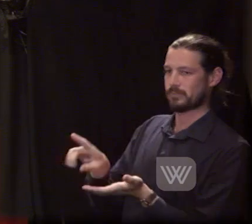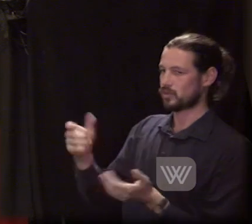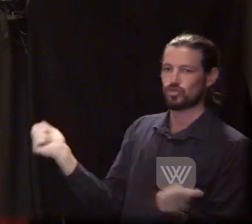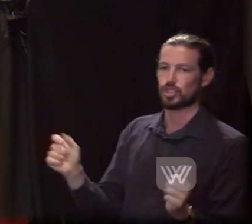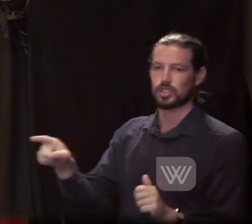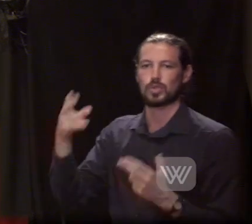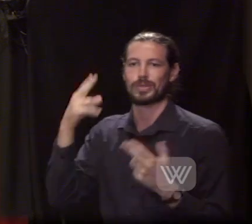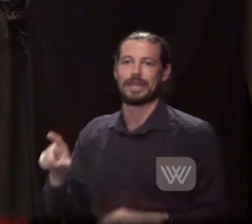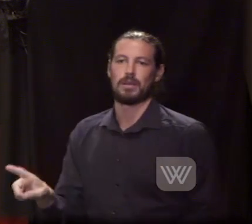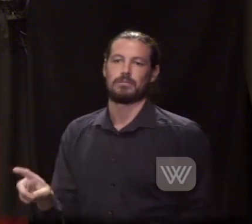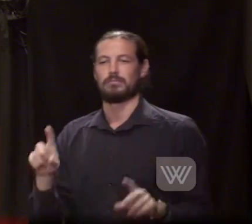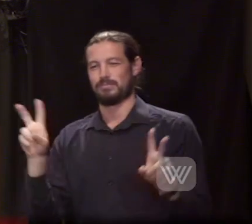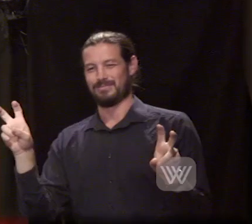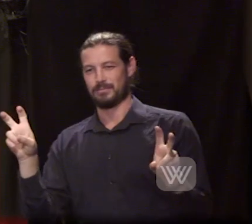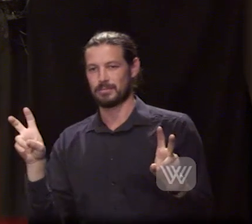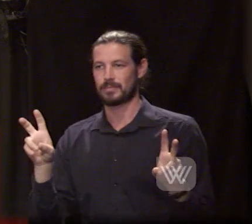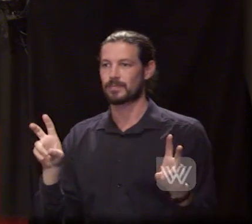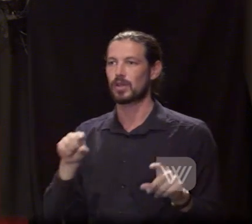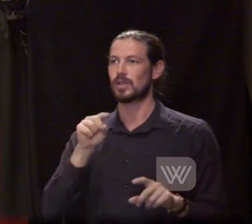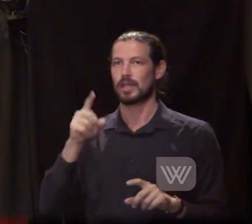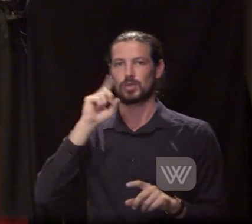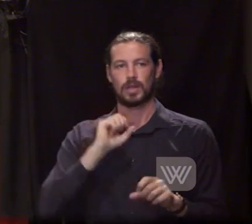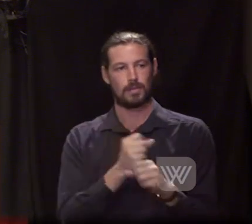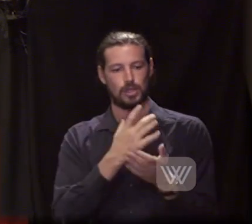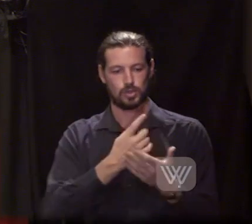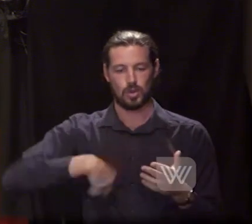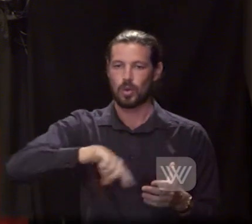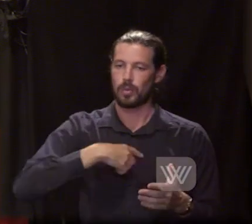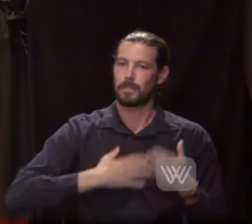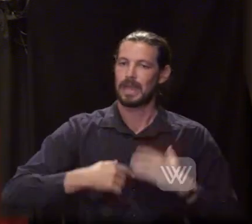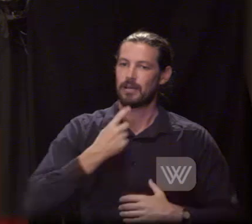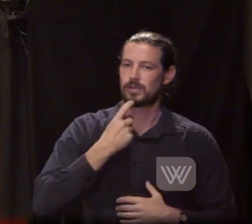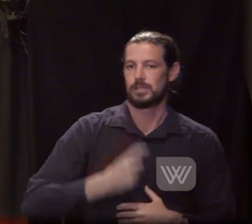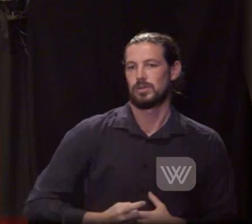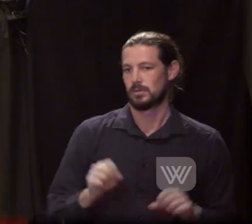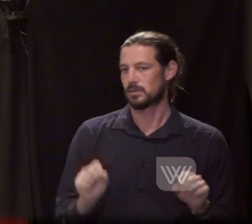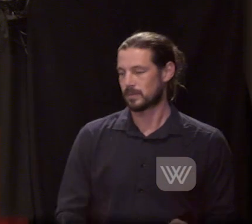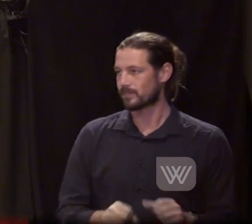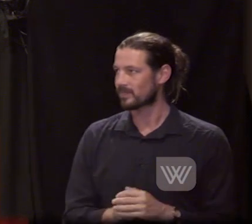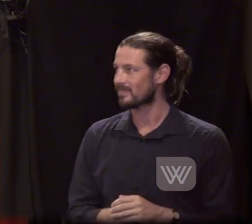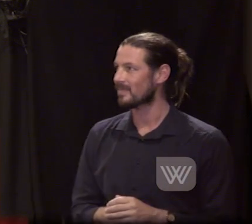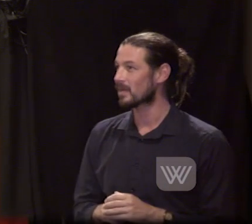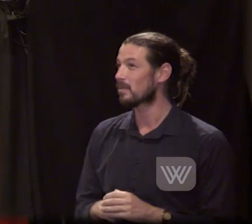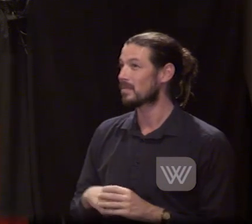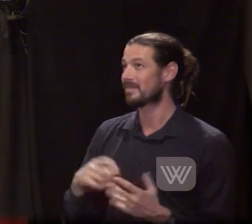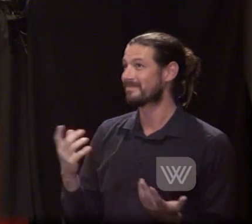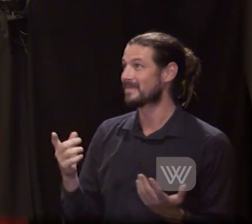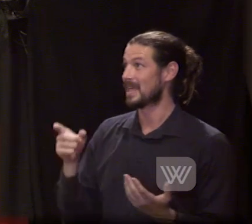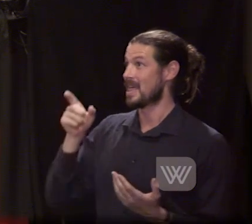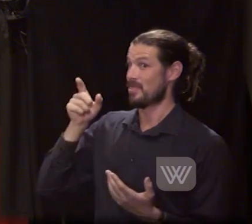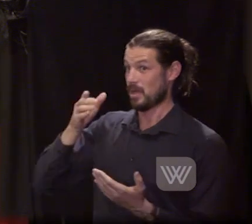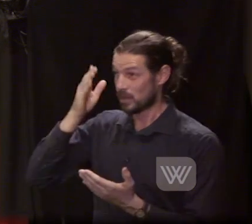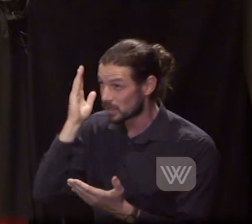things in order to make it as serious as possible. But, you're never going to get that experience until you